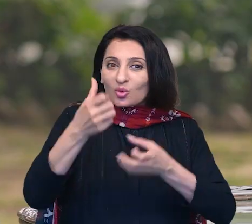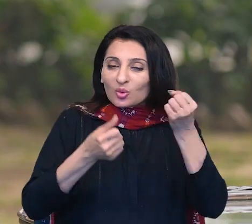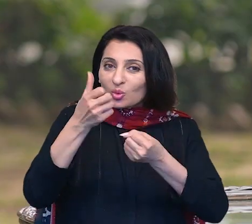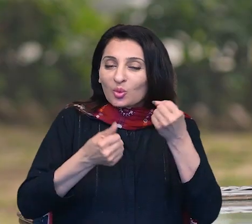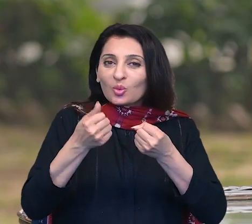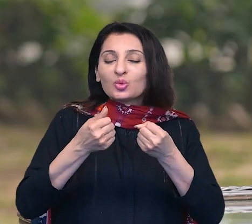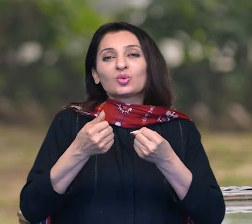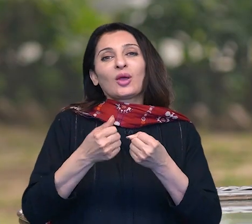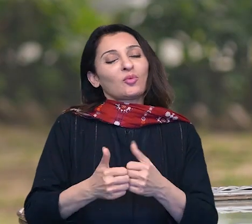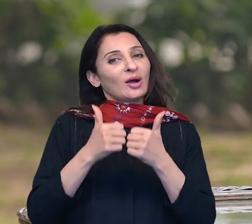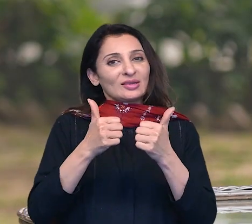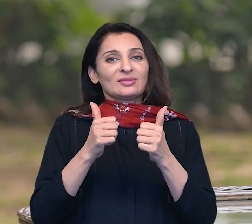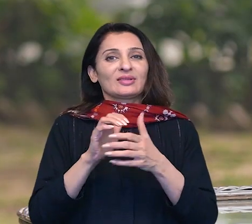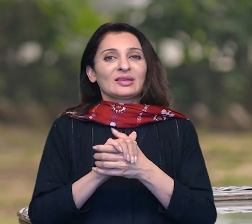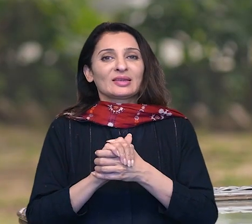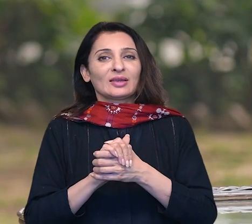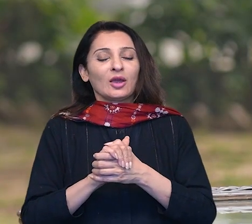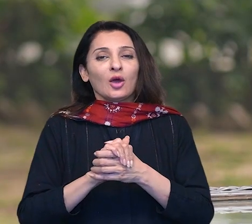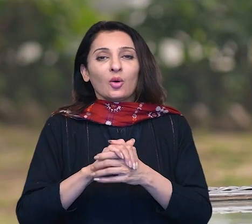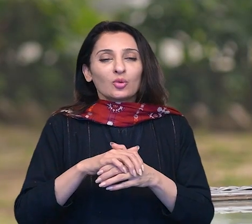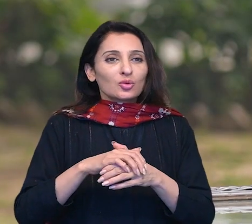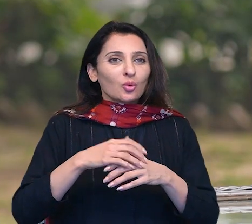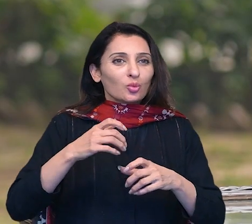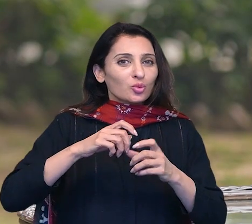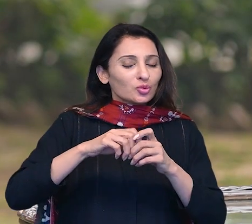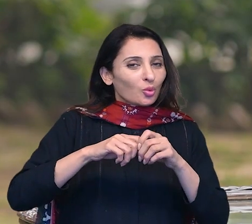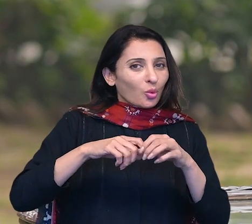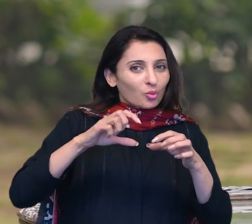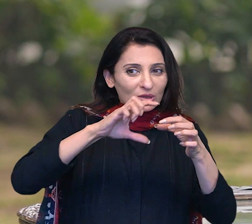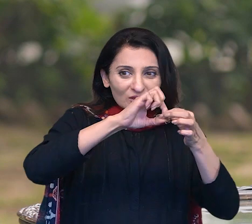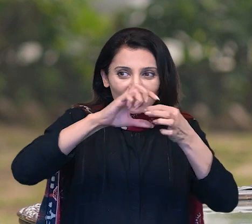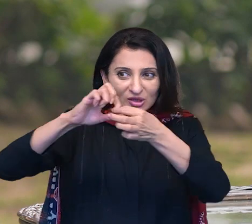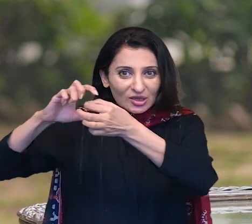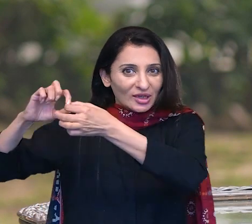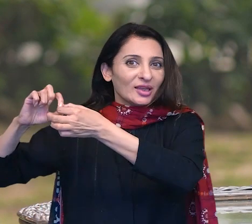farm. Feeding is a key to run a dairy farm. Like